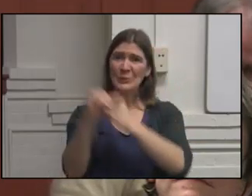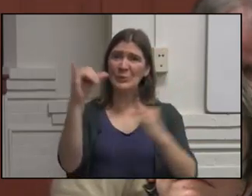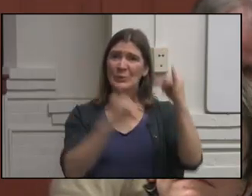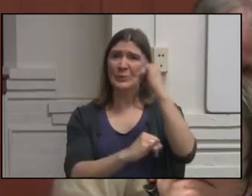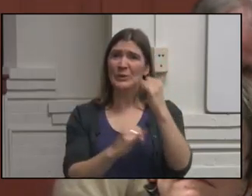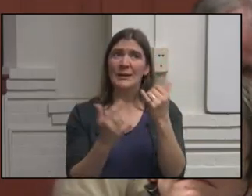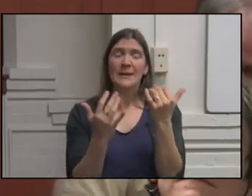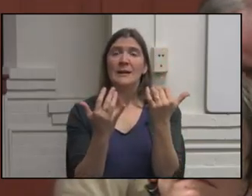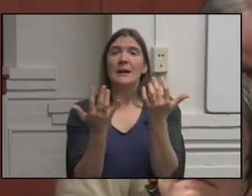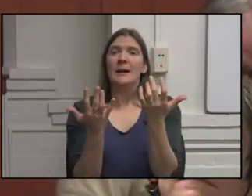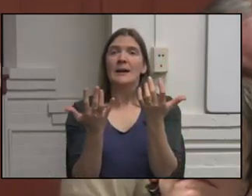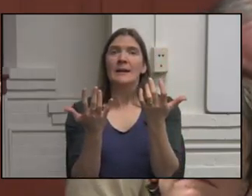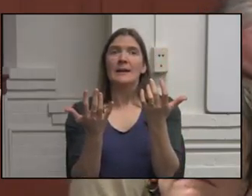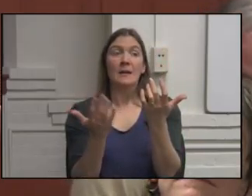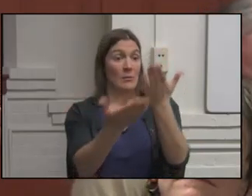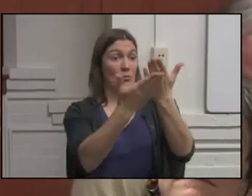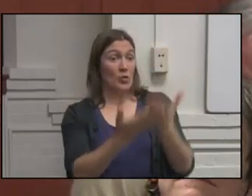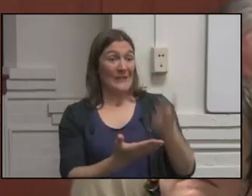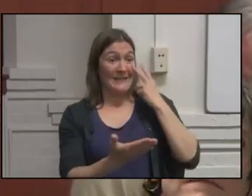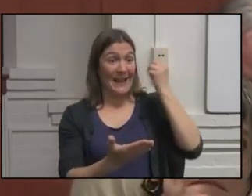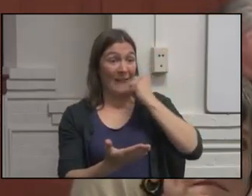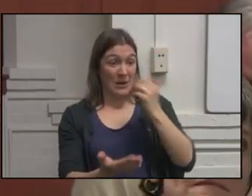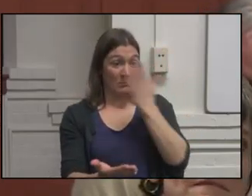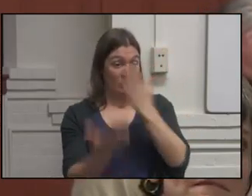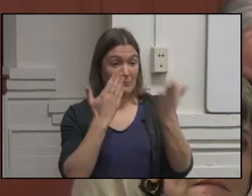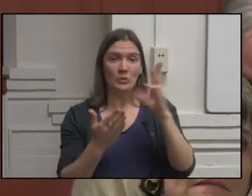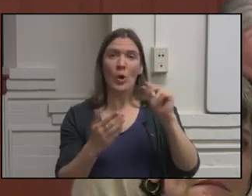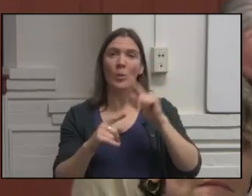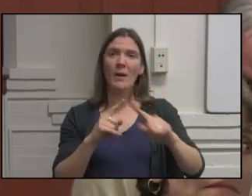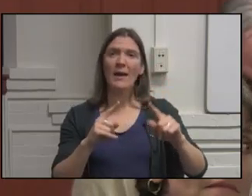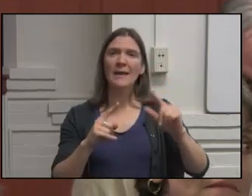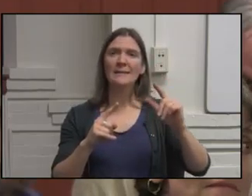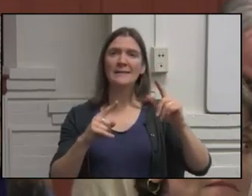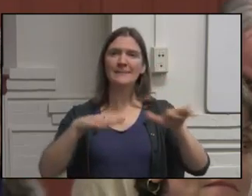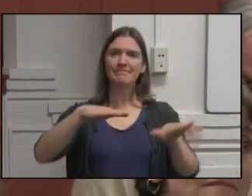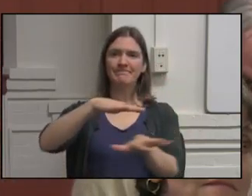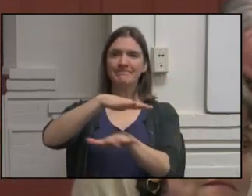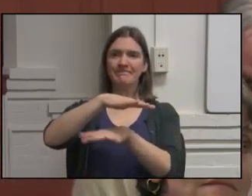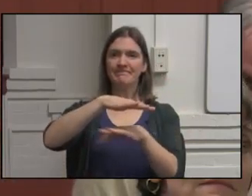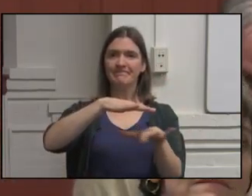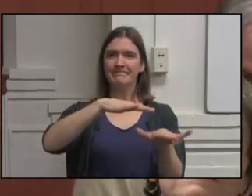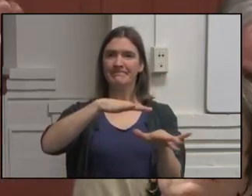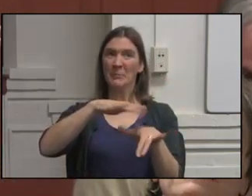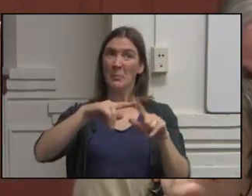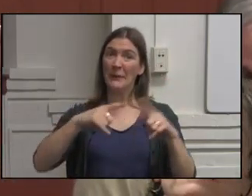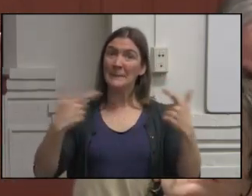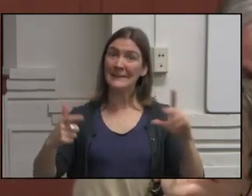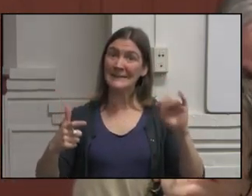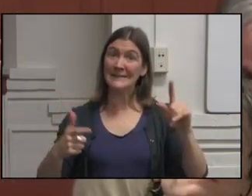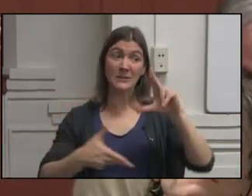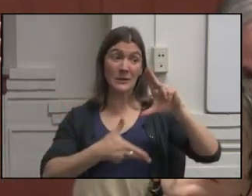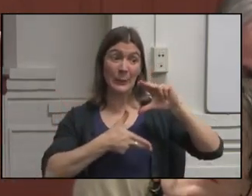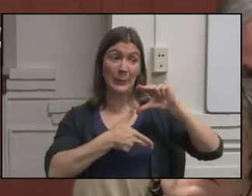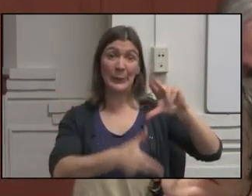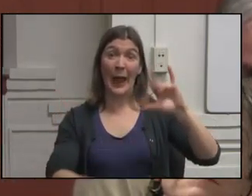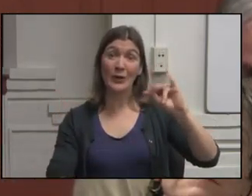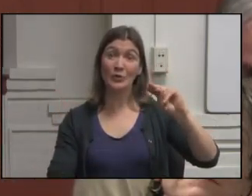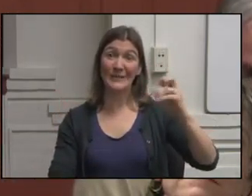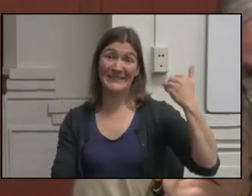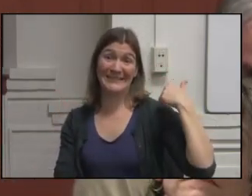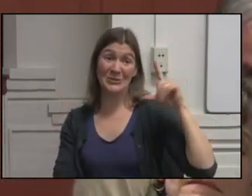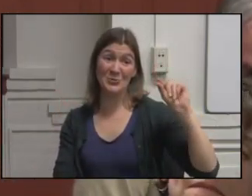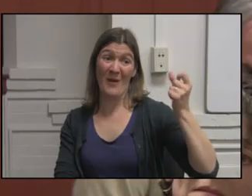we don't see, evidence of on a daily basis. This is something that you know, possibly Irene was the